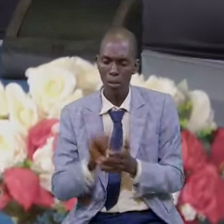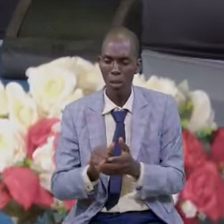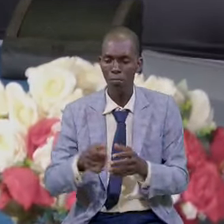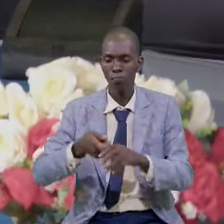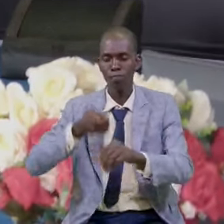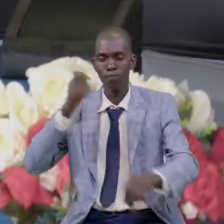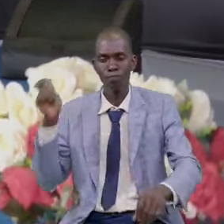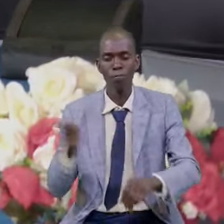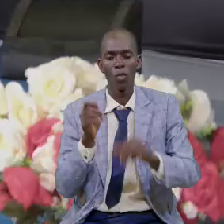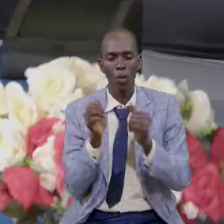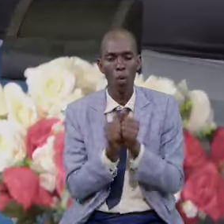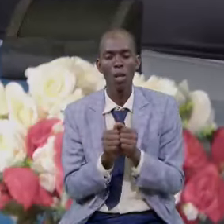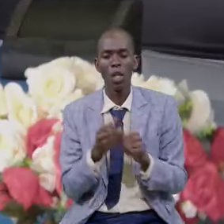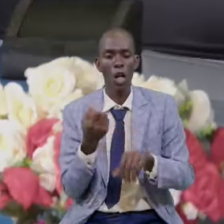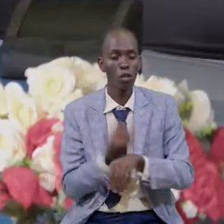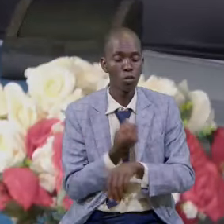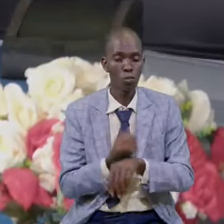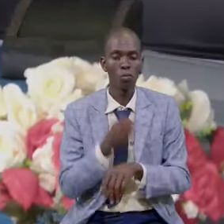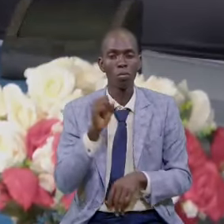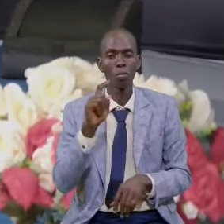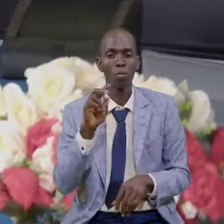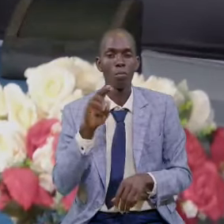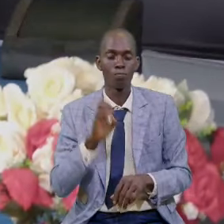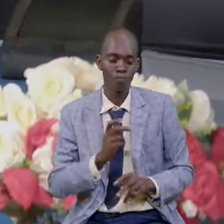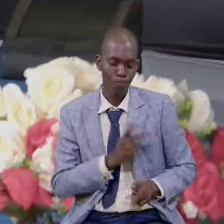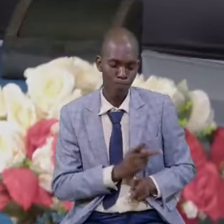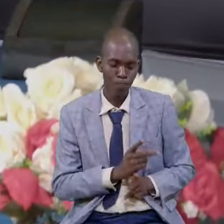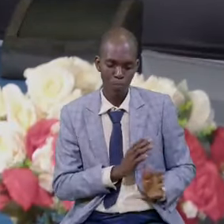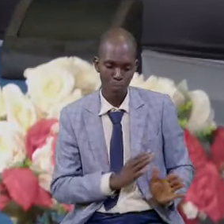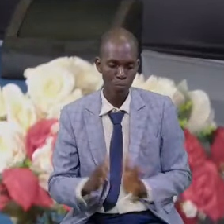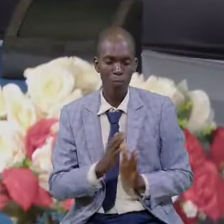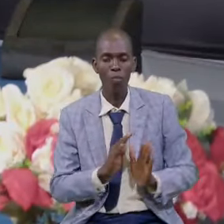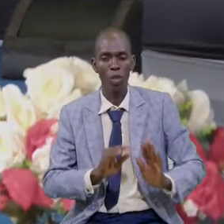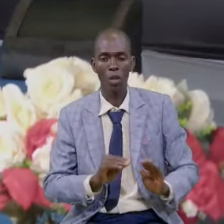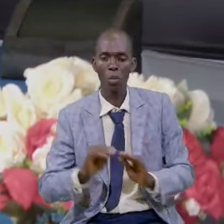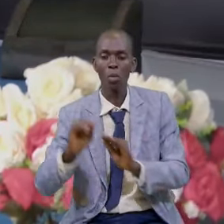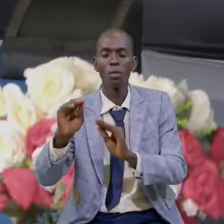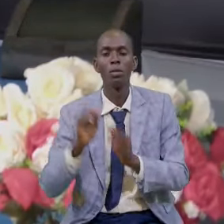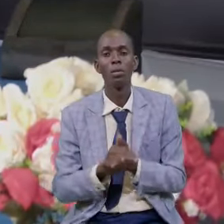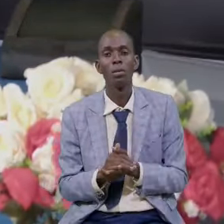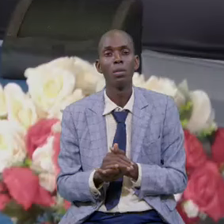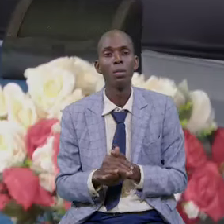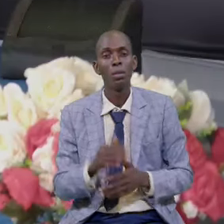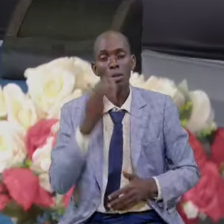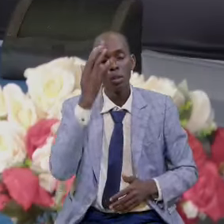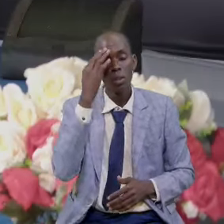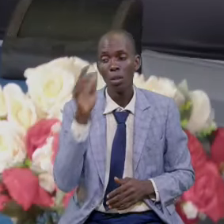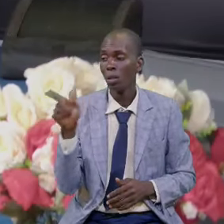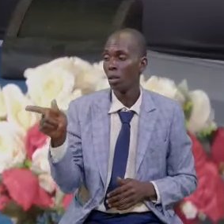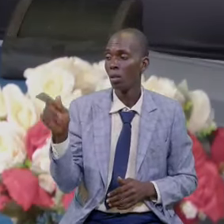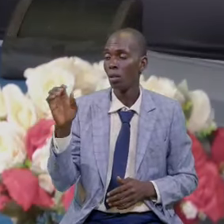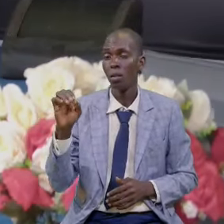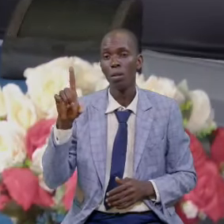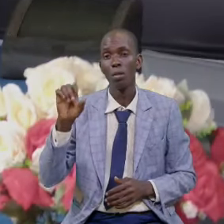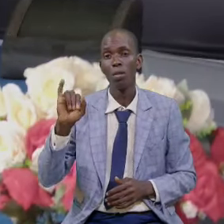And now he went, but you know, Goliath is not just a warrior. Those